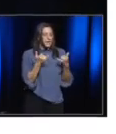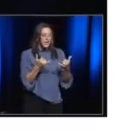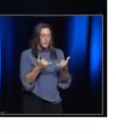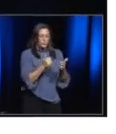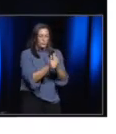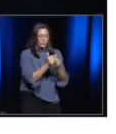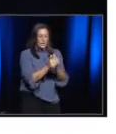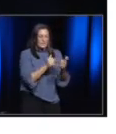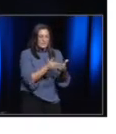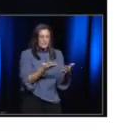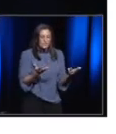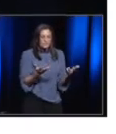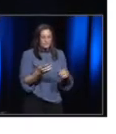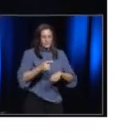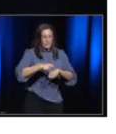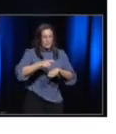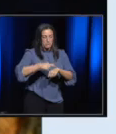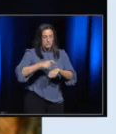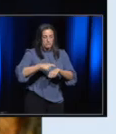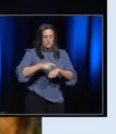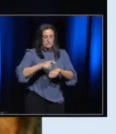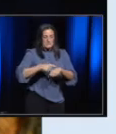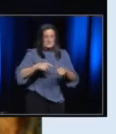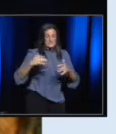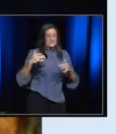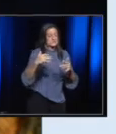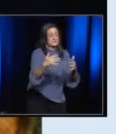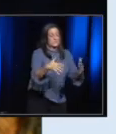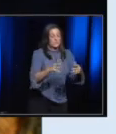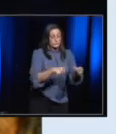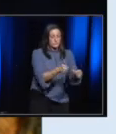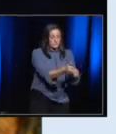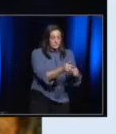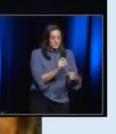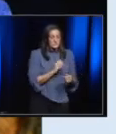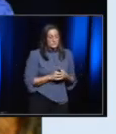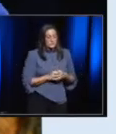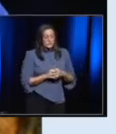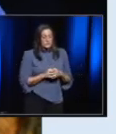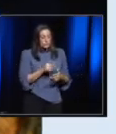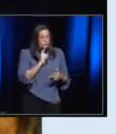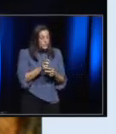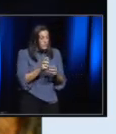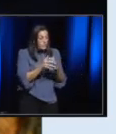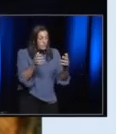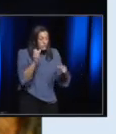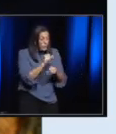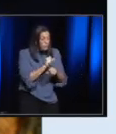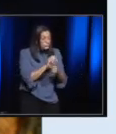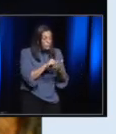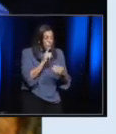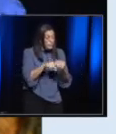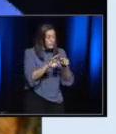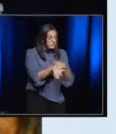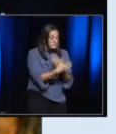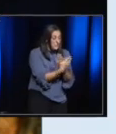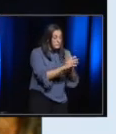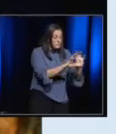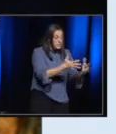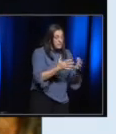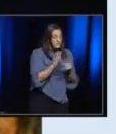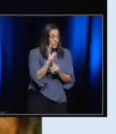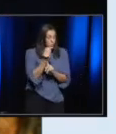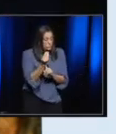time. So I think there needs to be a really massive effort to learn about cetacean societies and cultures. But there's two